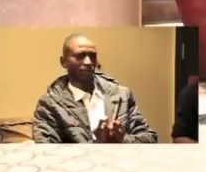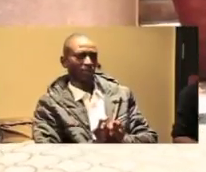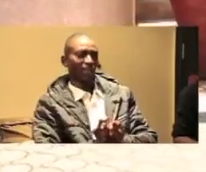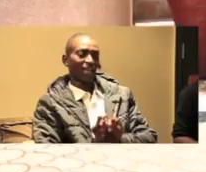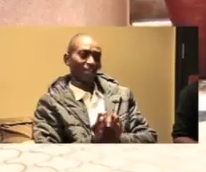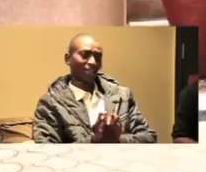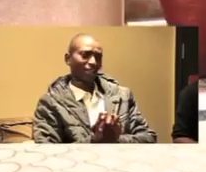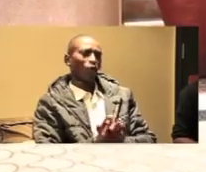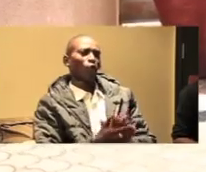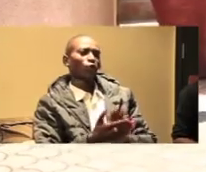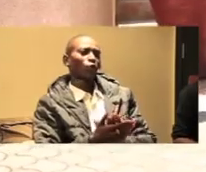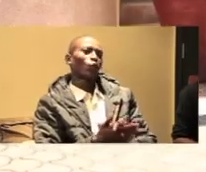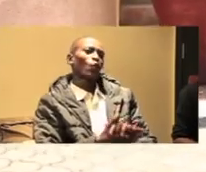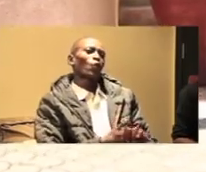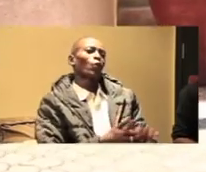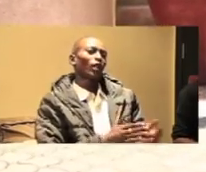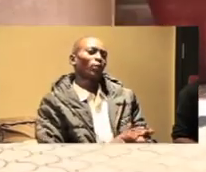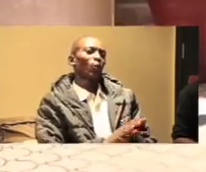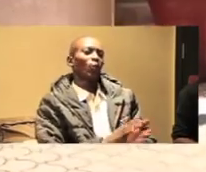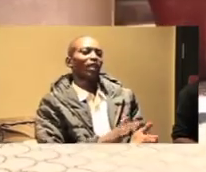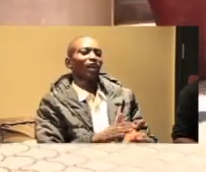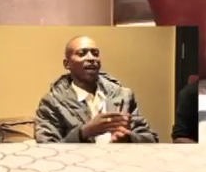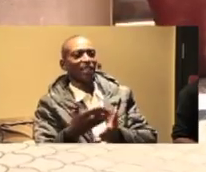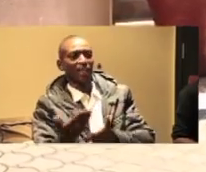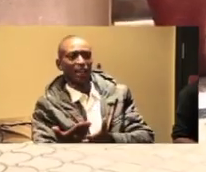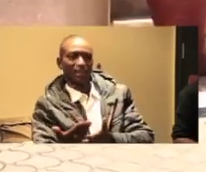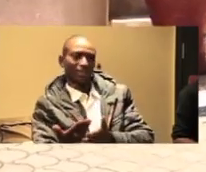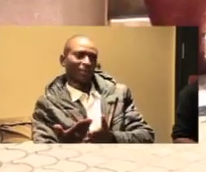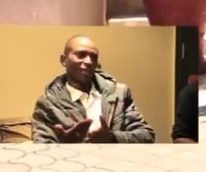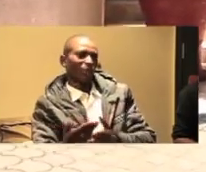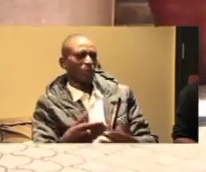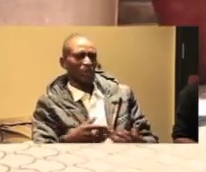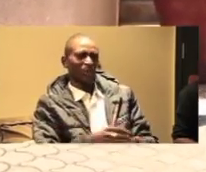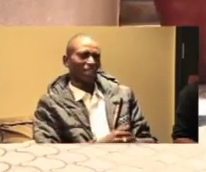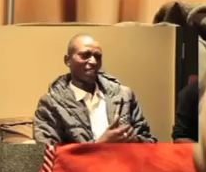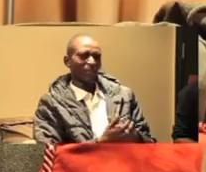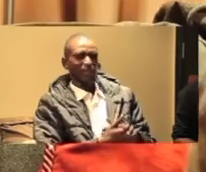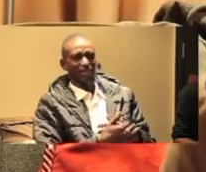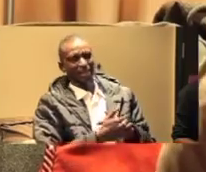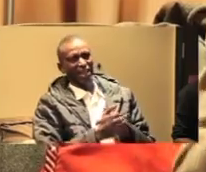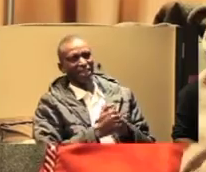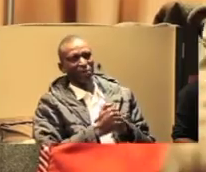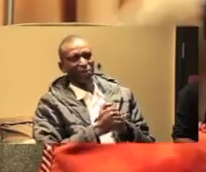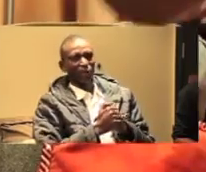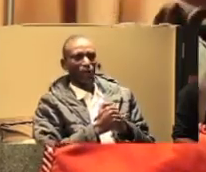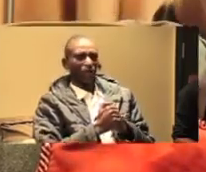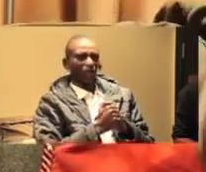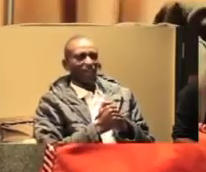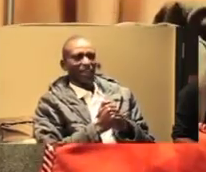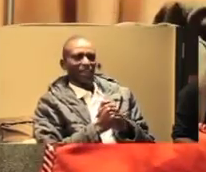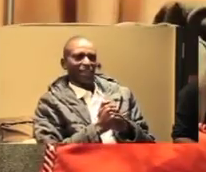way, and also you help one another, because many times deaf